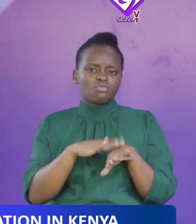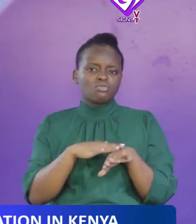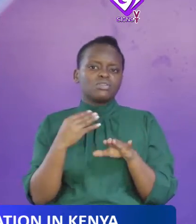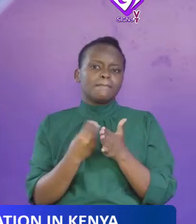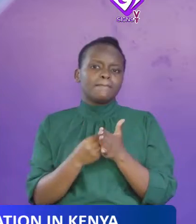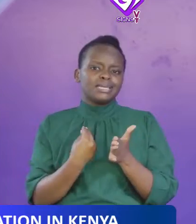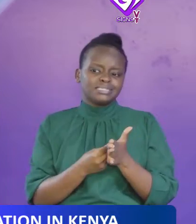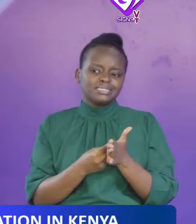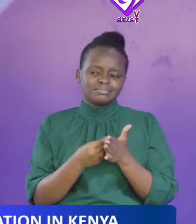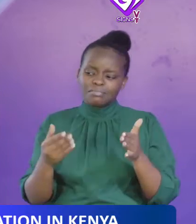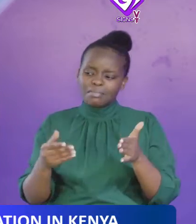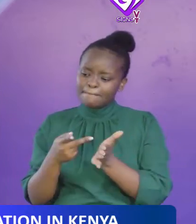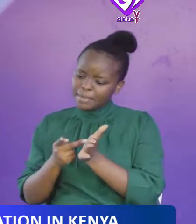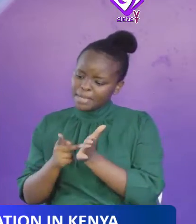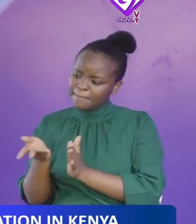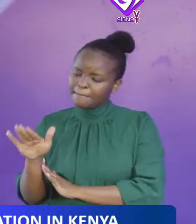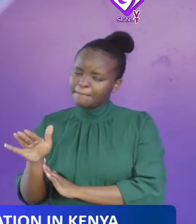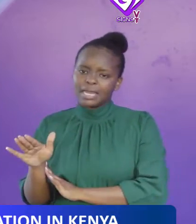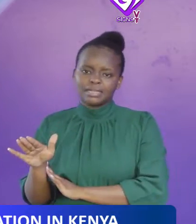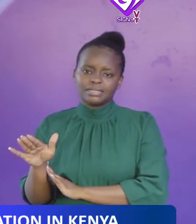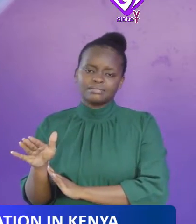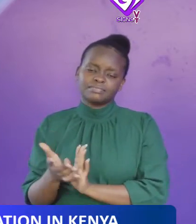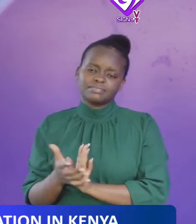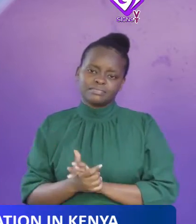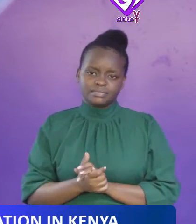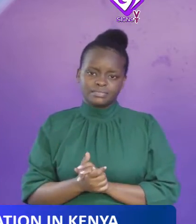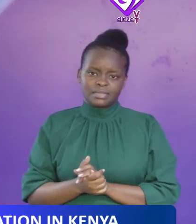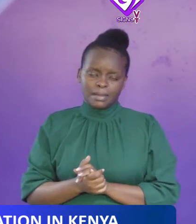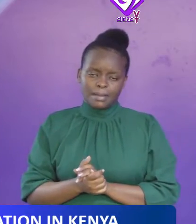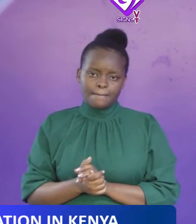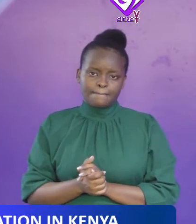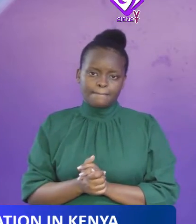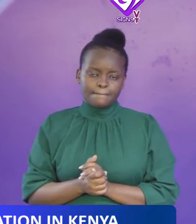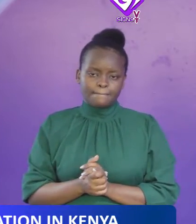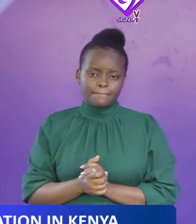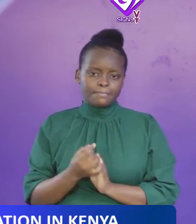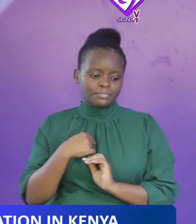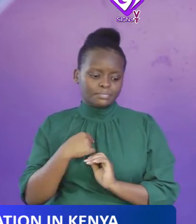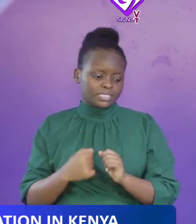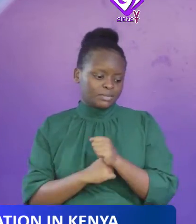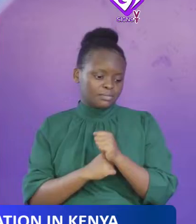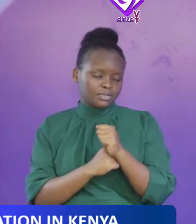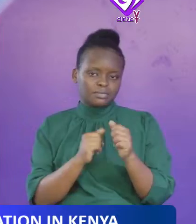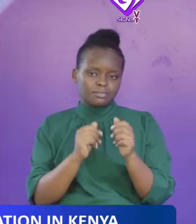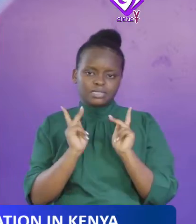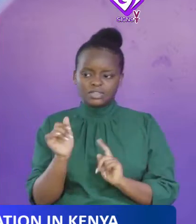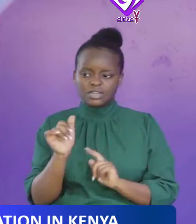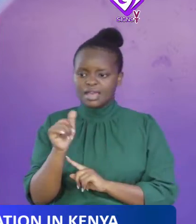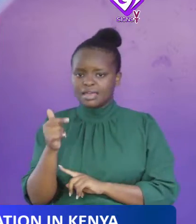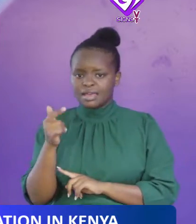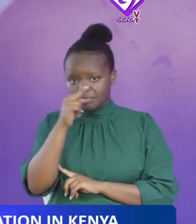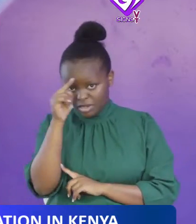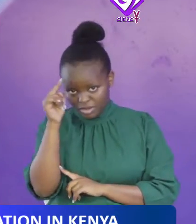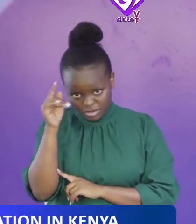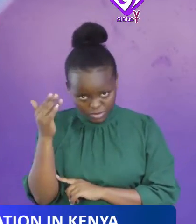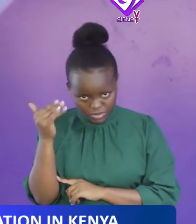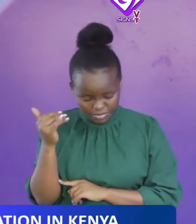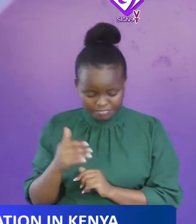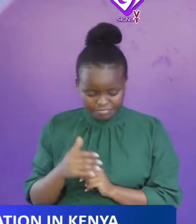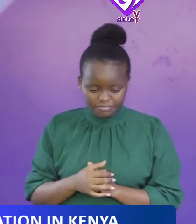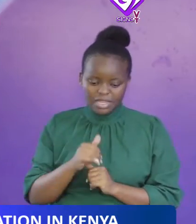Take back that to that kitty what you can. But support somebody else. Support somebody else. Yeah. But it's because it was